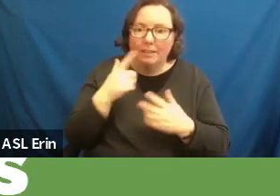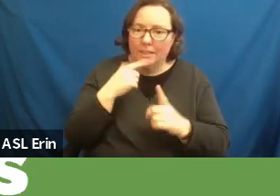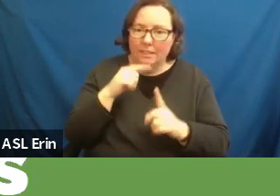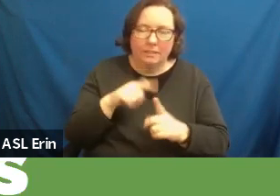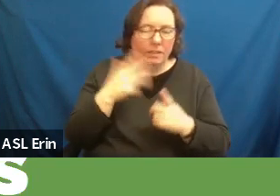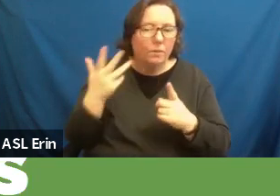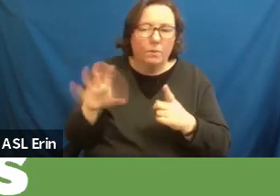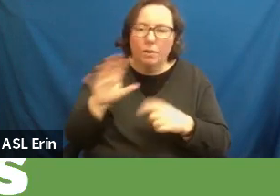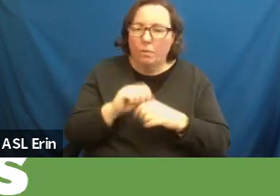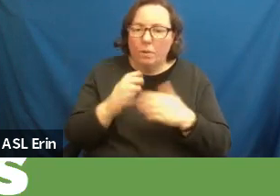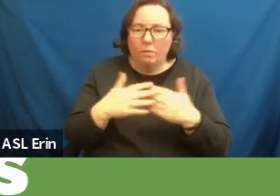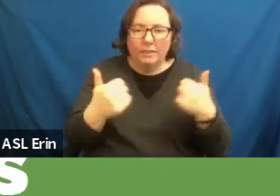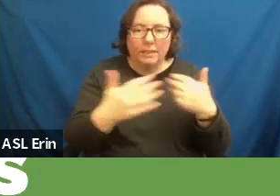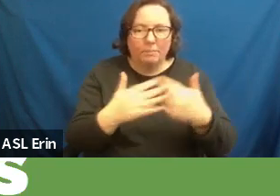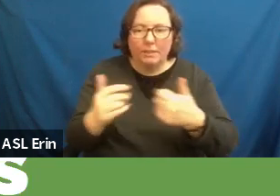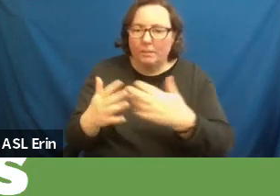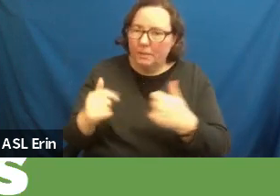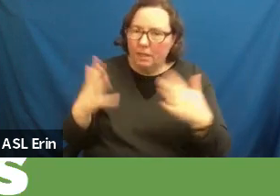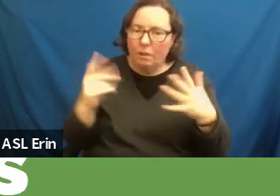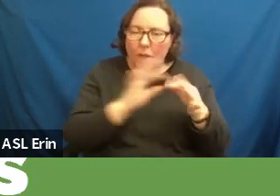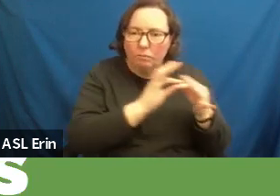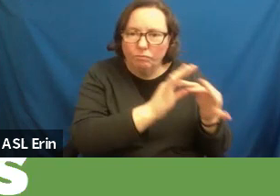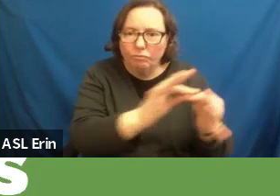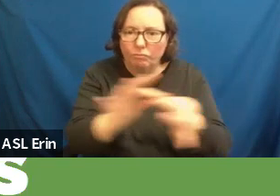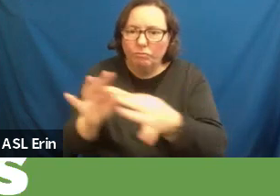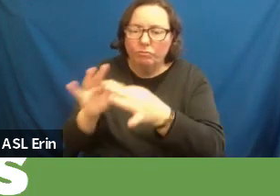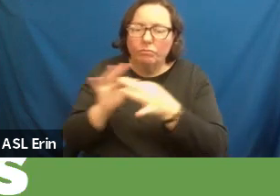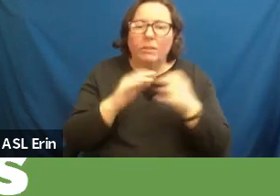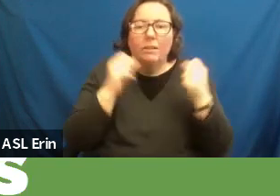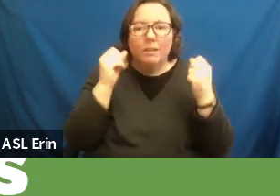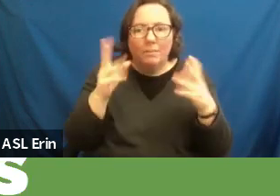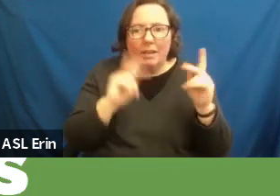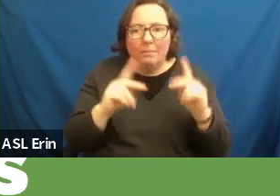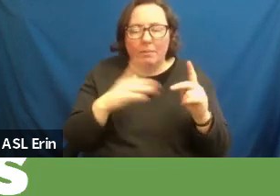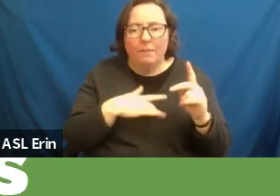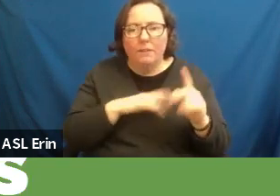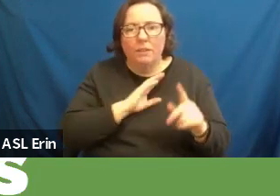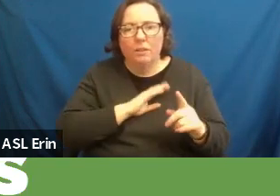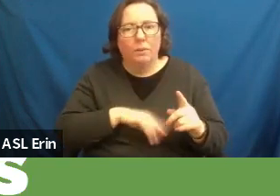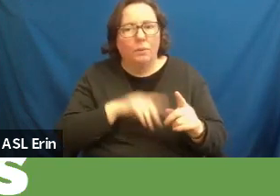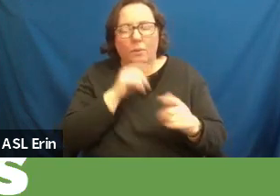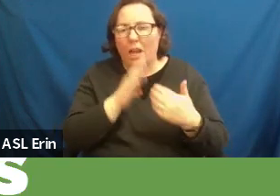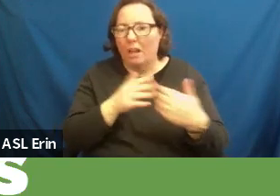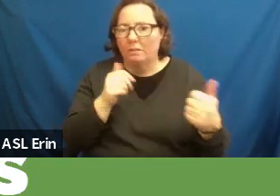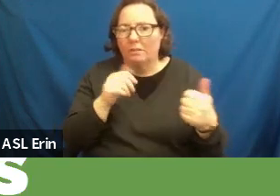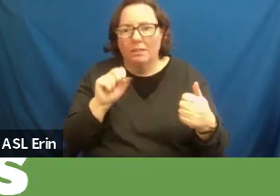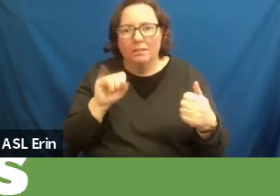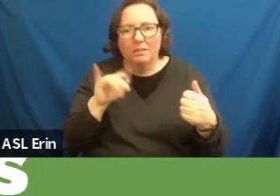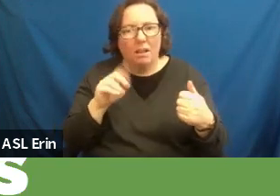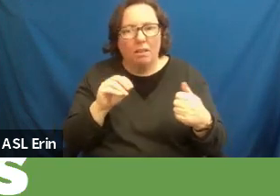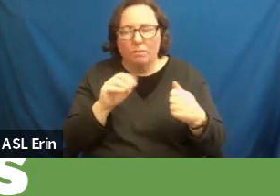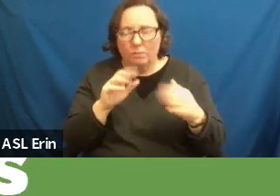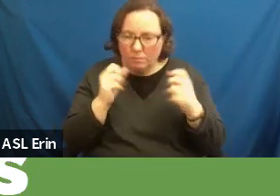want to work in silos. Many attendees were in relief that we are not working in silos and that many people care about this